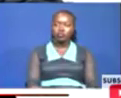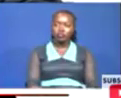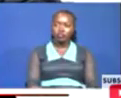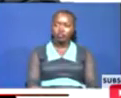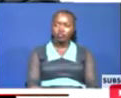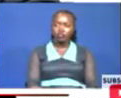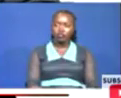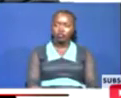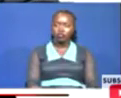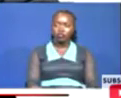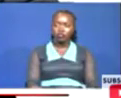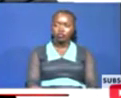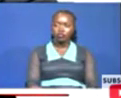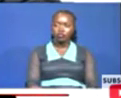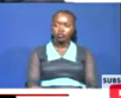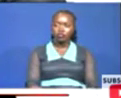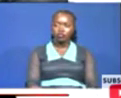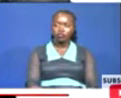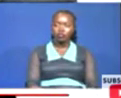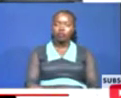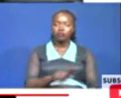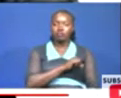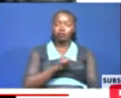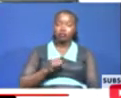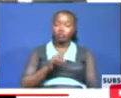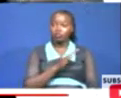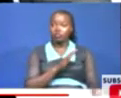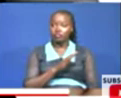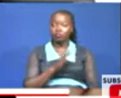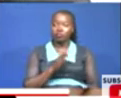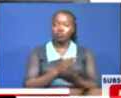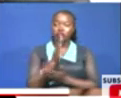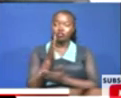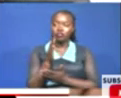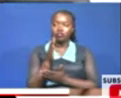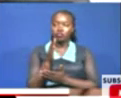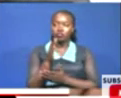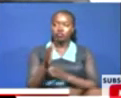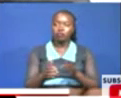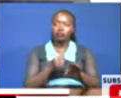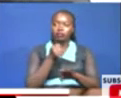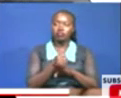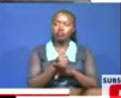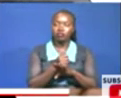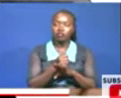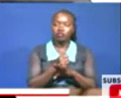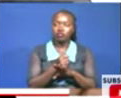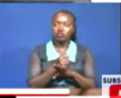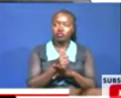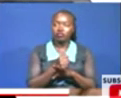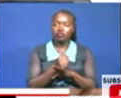Before taking the next story, very important is that the Senate this evening has approved the appointment of Japheth